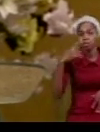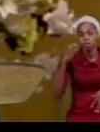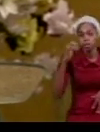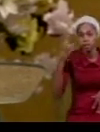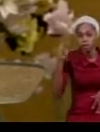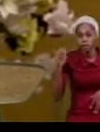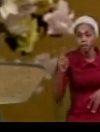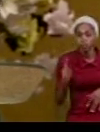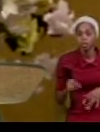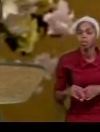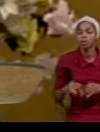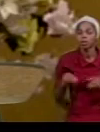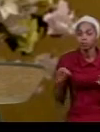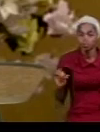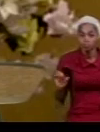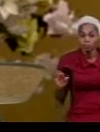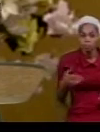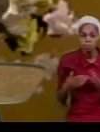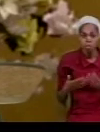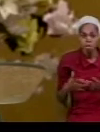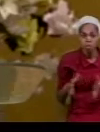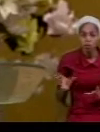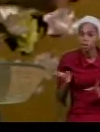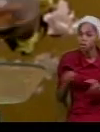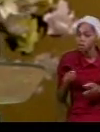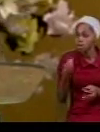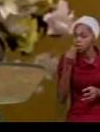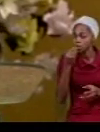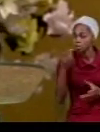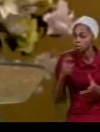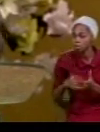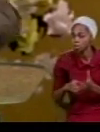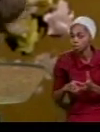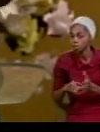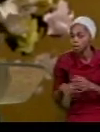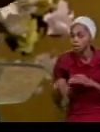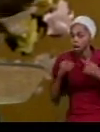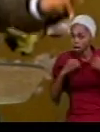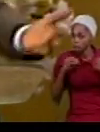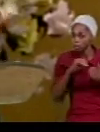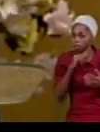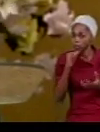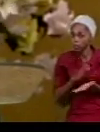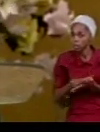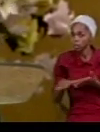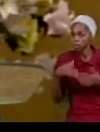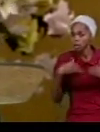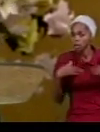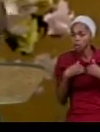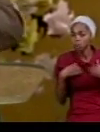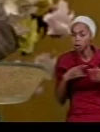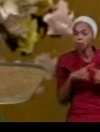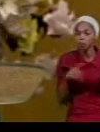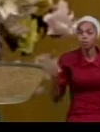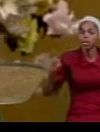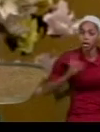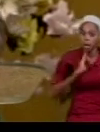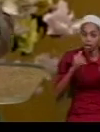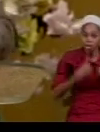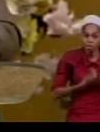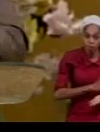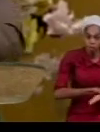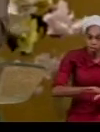accepted them. I want the gospel to also get to them. And that was exactly what